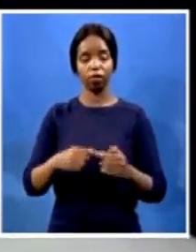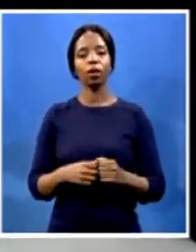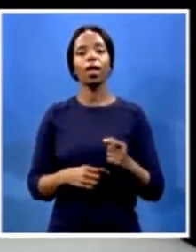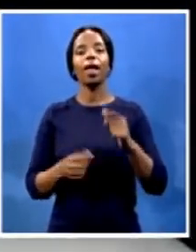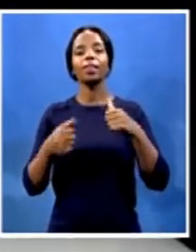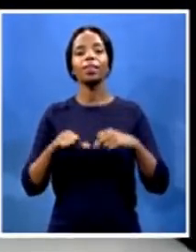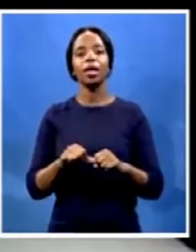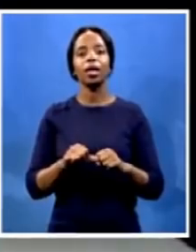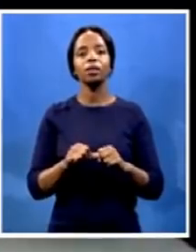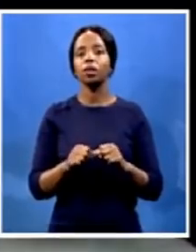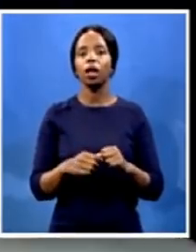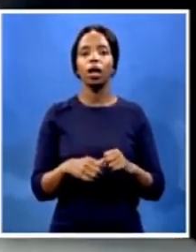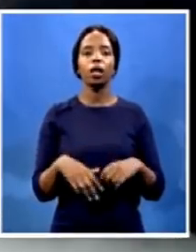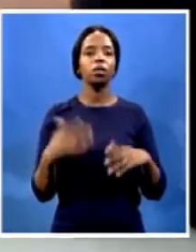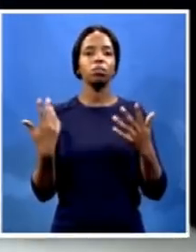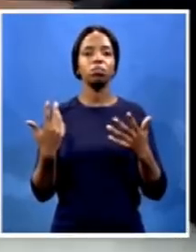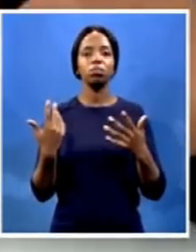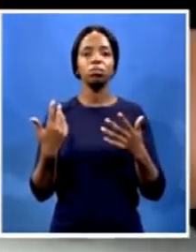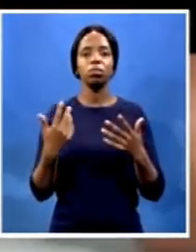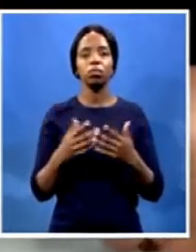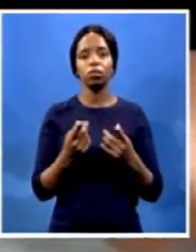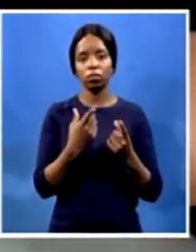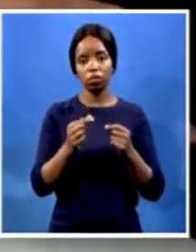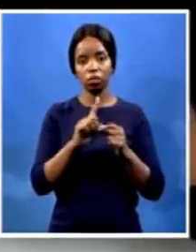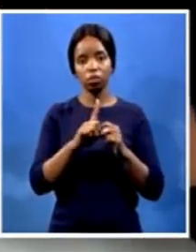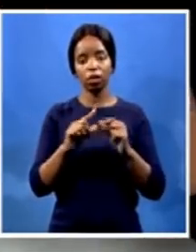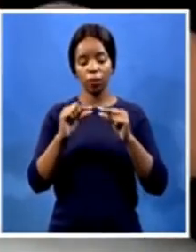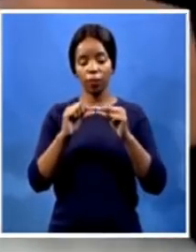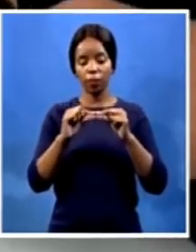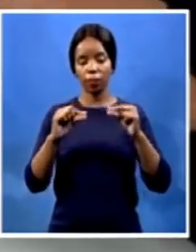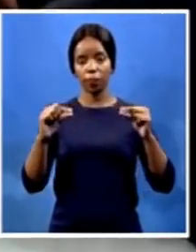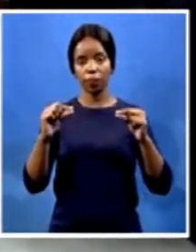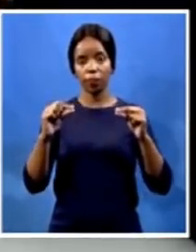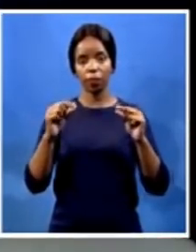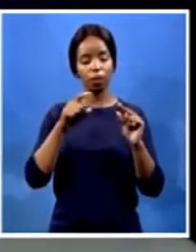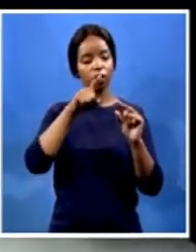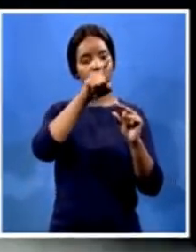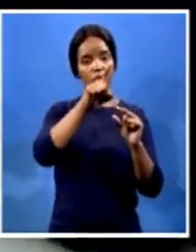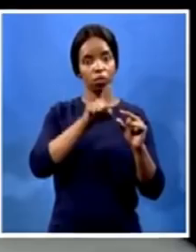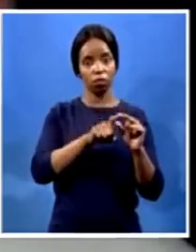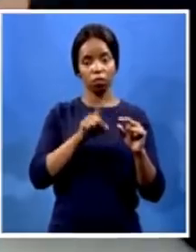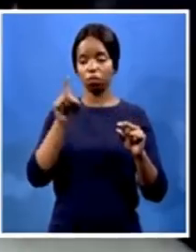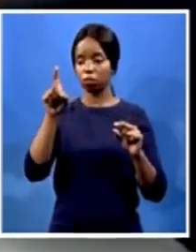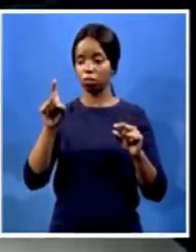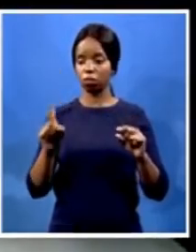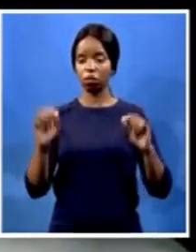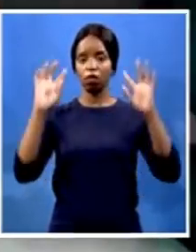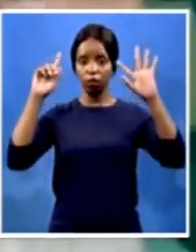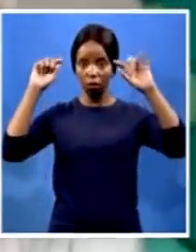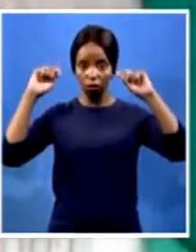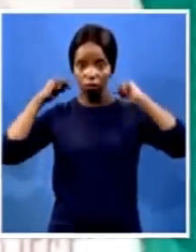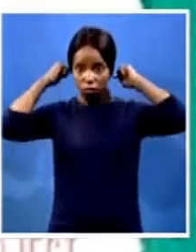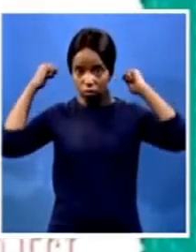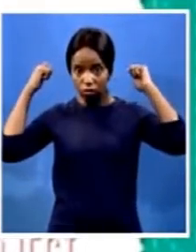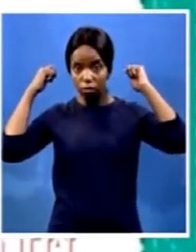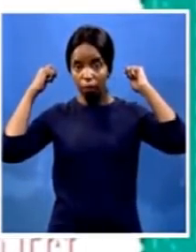on some bias binding around and wash it, and it's ready for use. So how